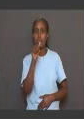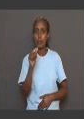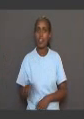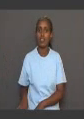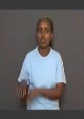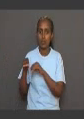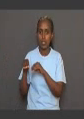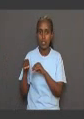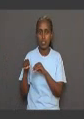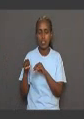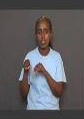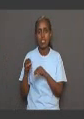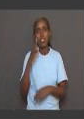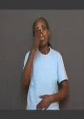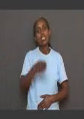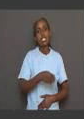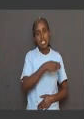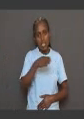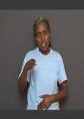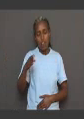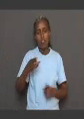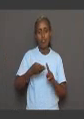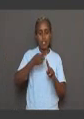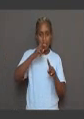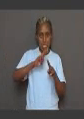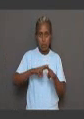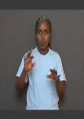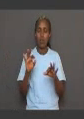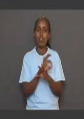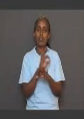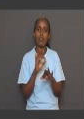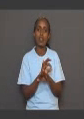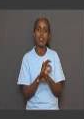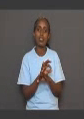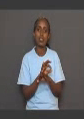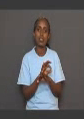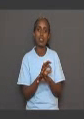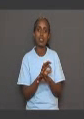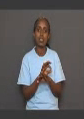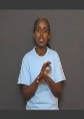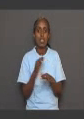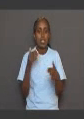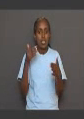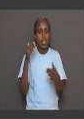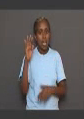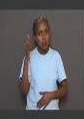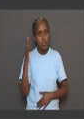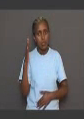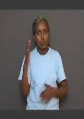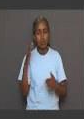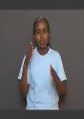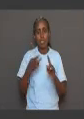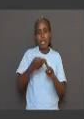that the graph of a reciprocal function appears to be a